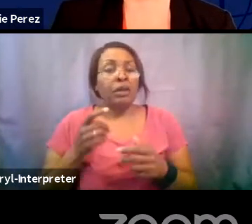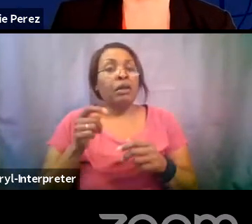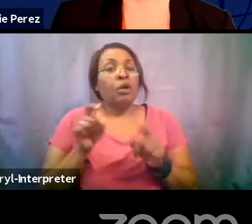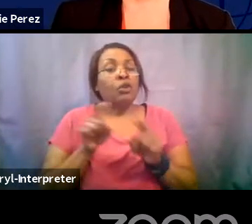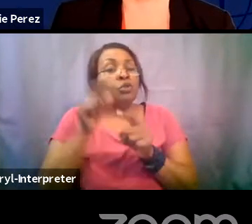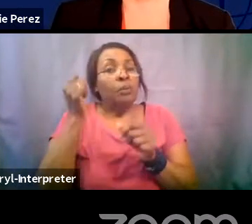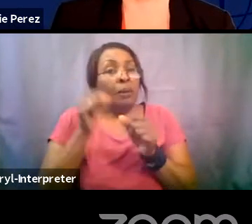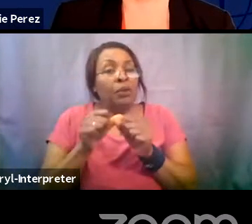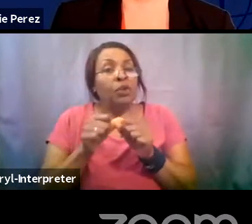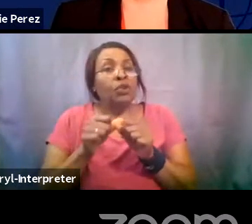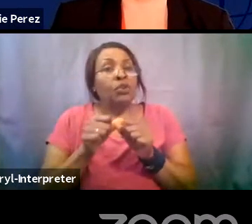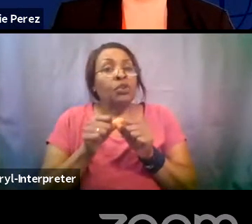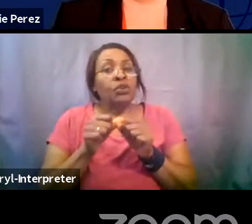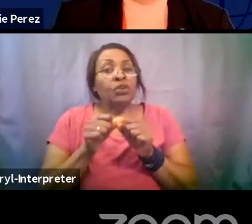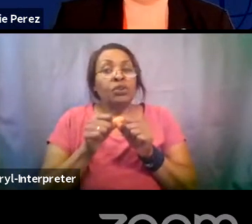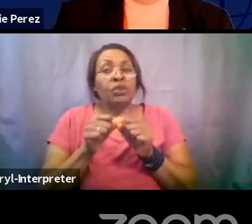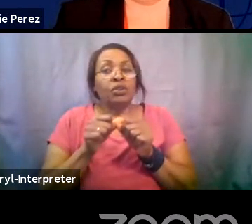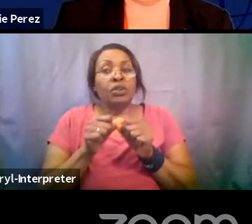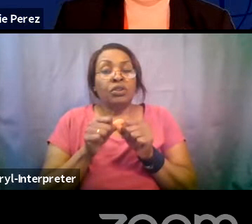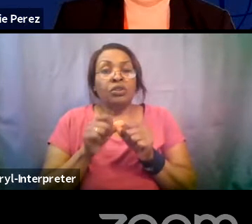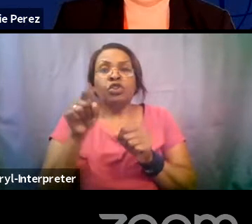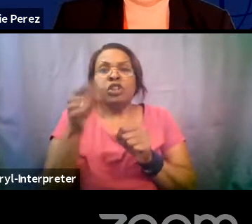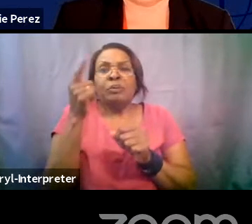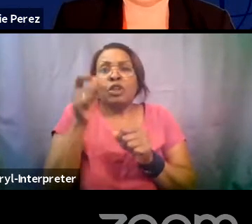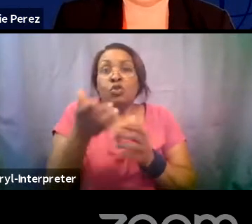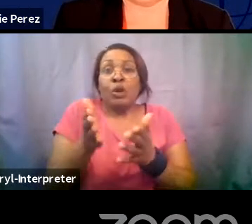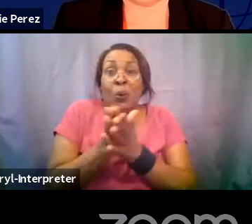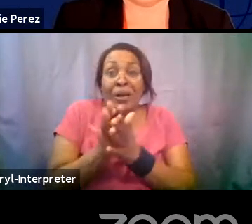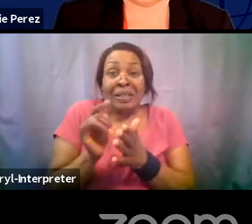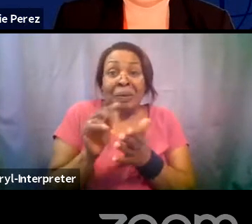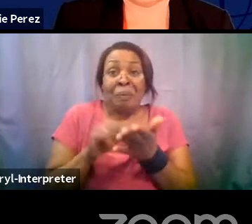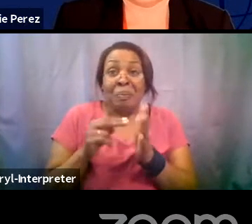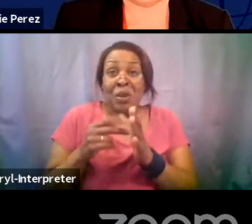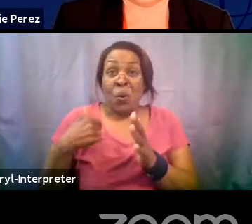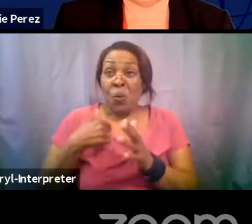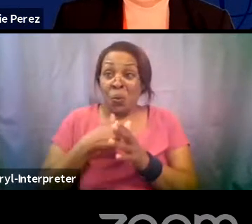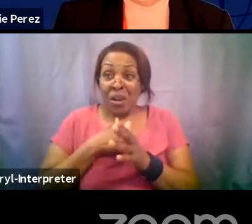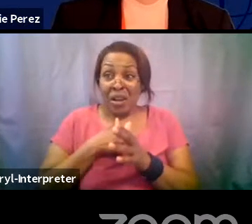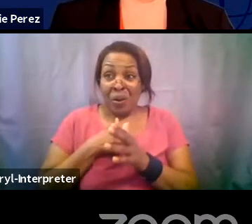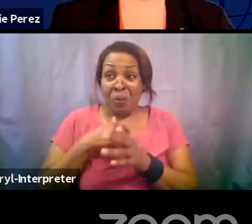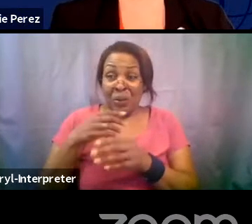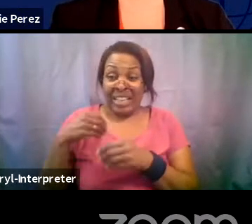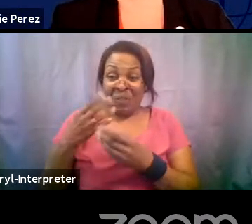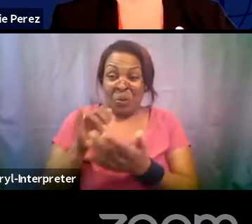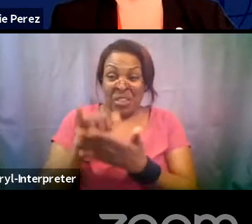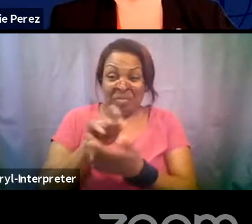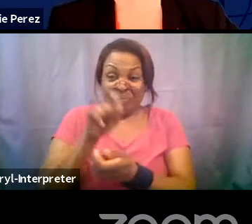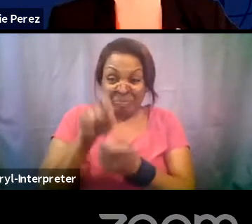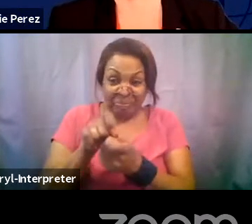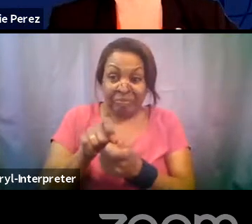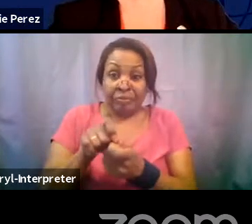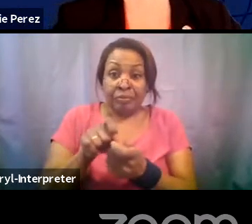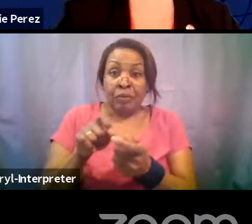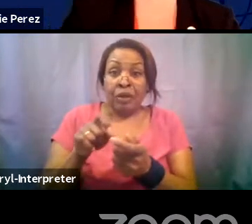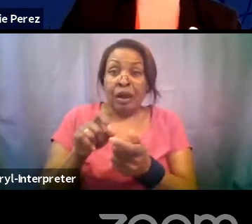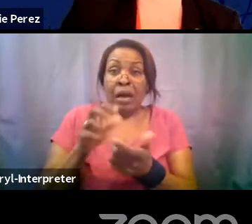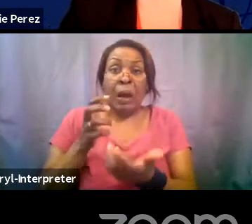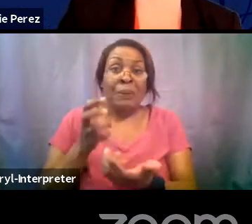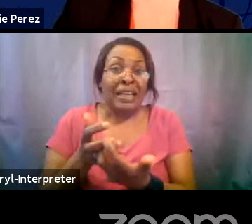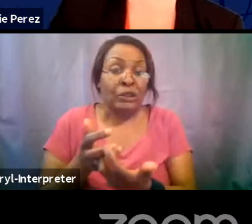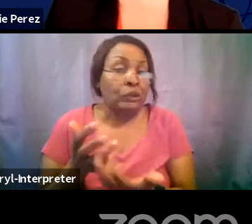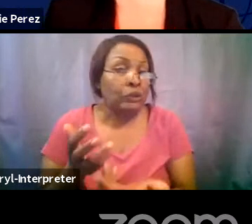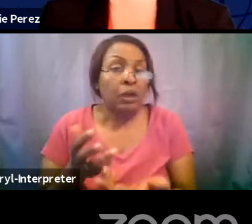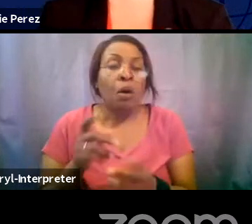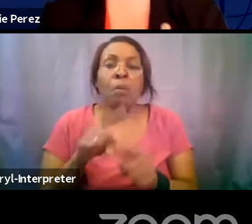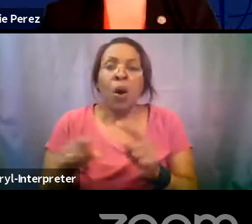that if just because you request it doesn't necessarily mean we're gonna give you that exact accommodation, but